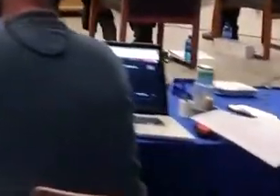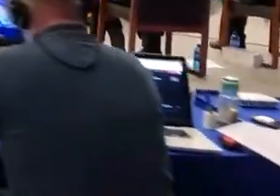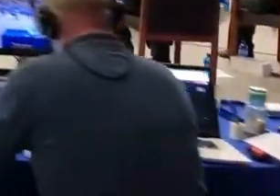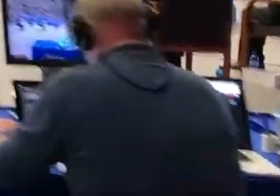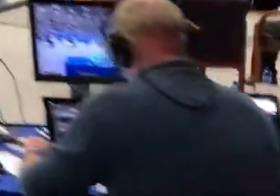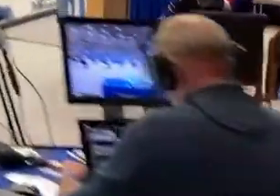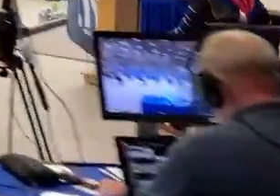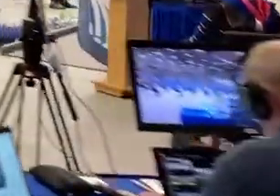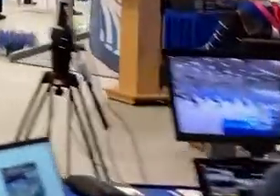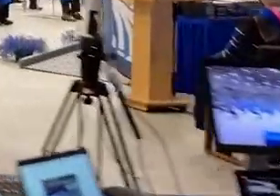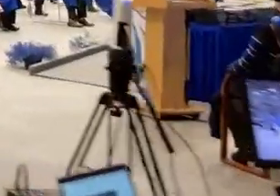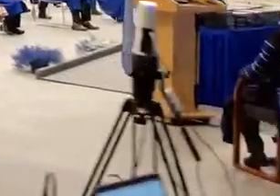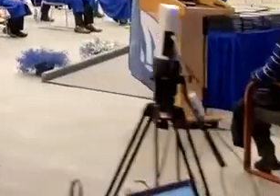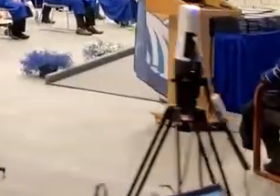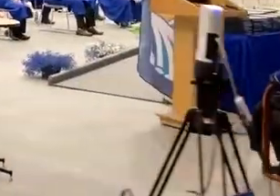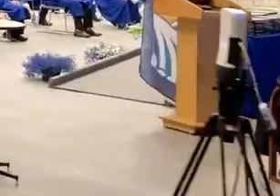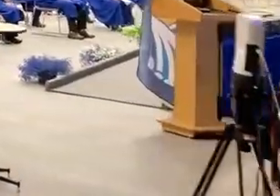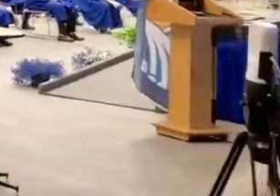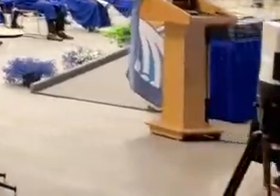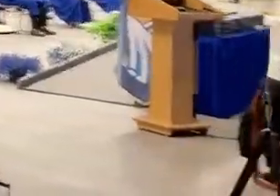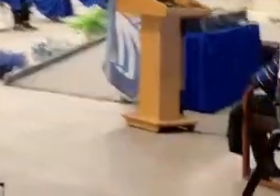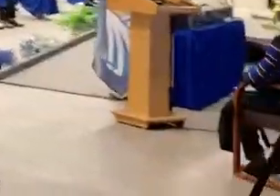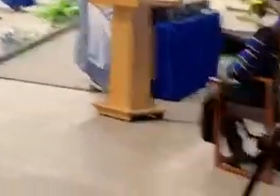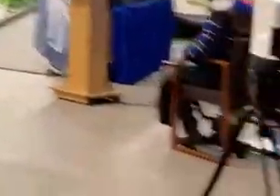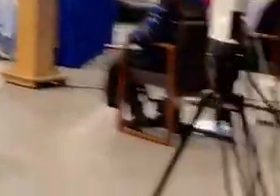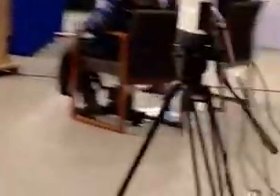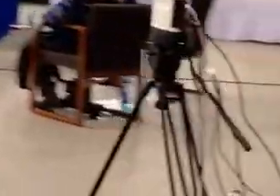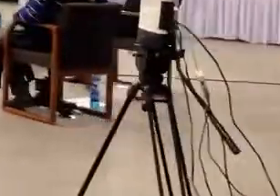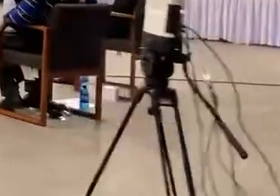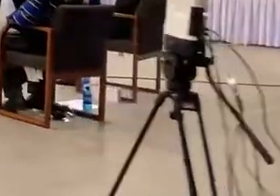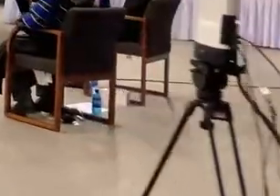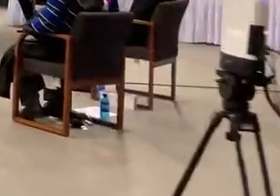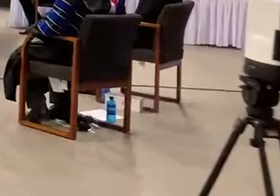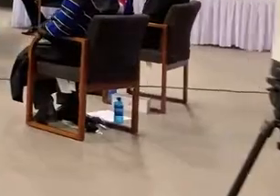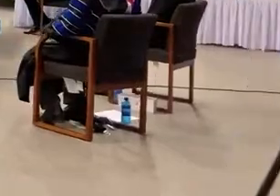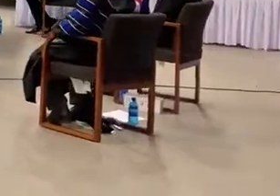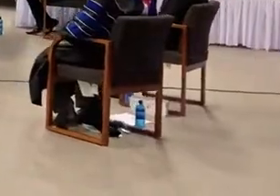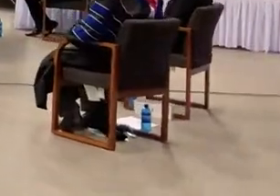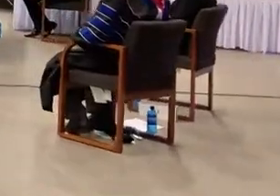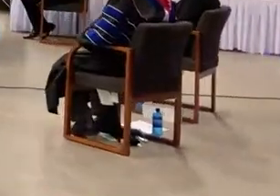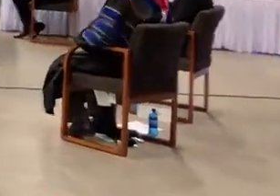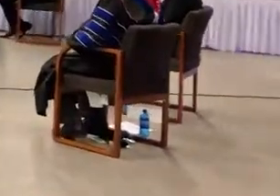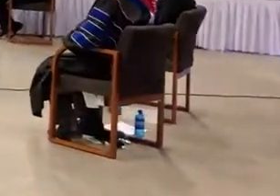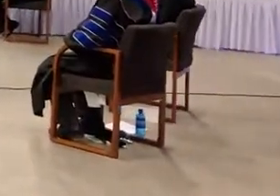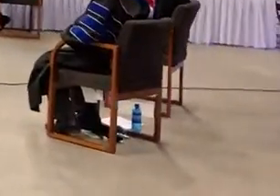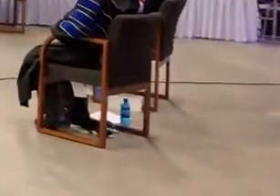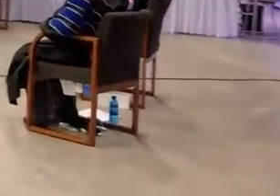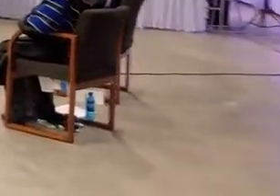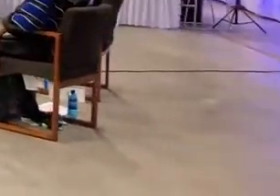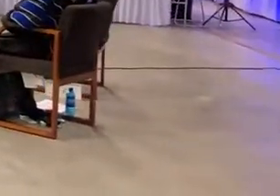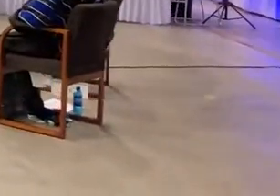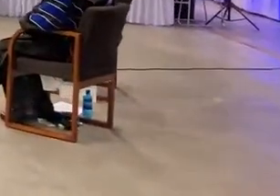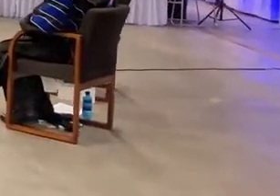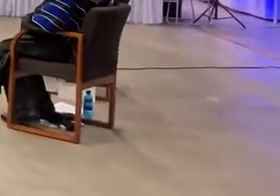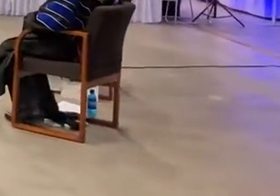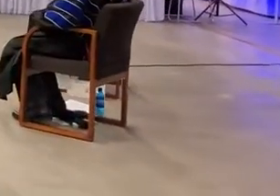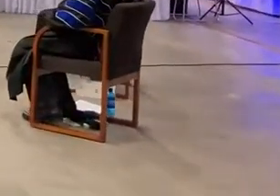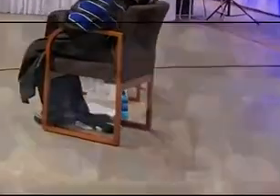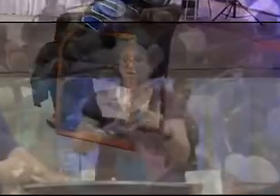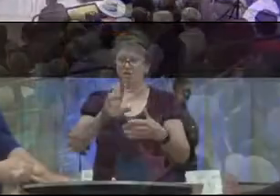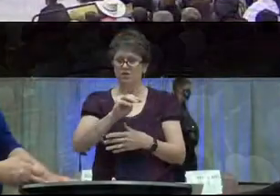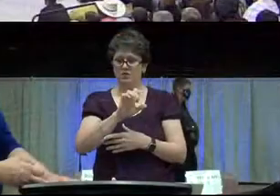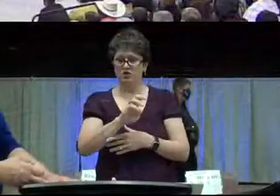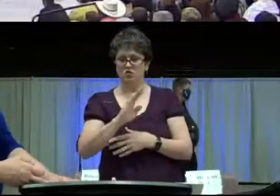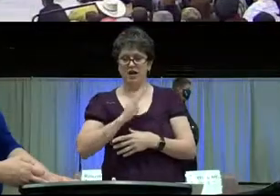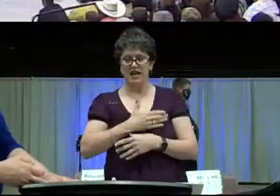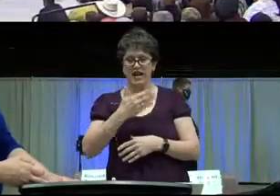the last person is introduced. To my left, I present Dr. Susan J. Wolf, CEO Dean of Great Falls College